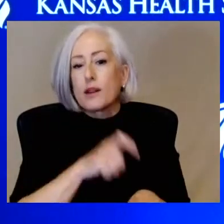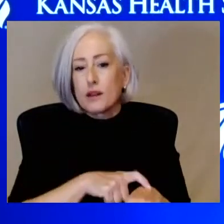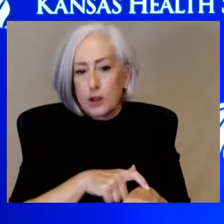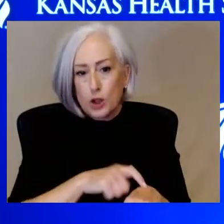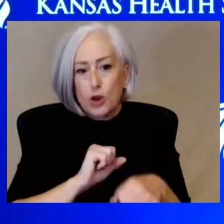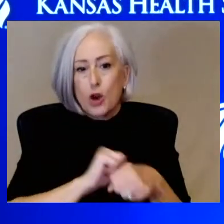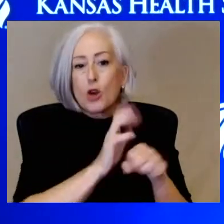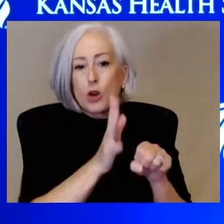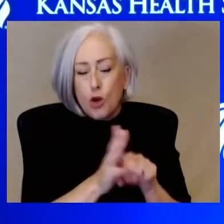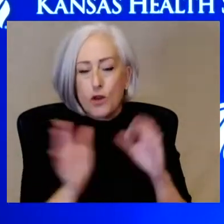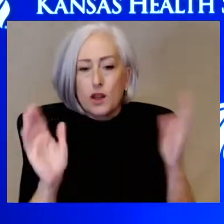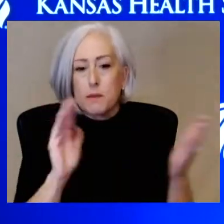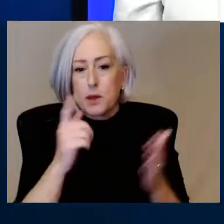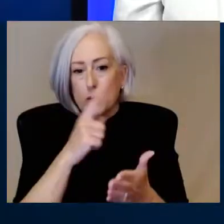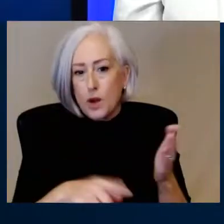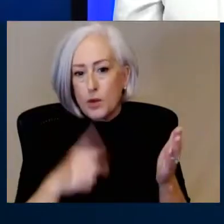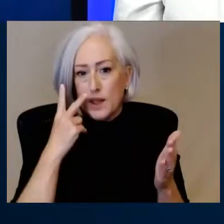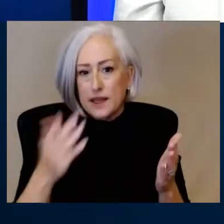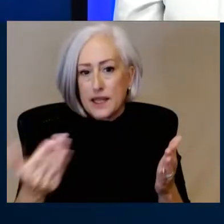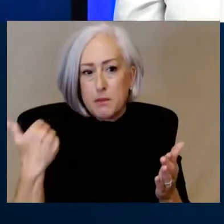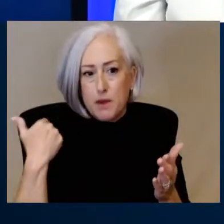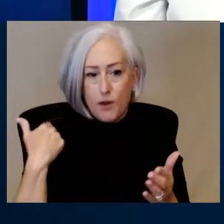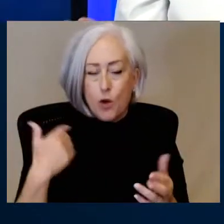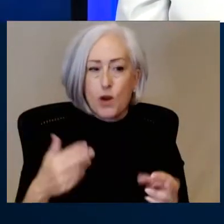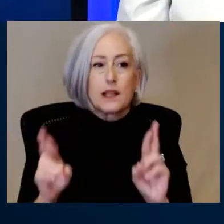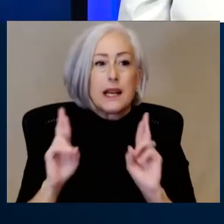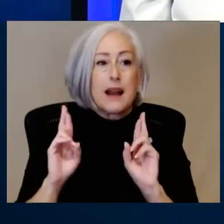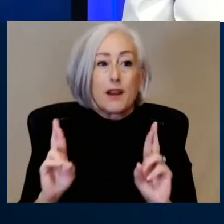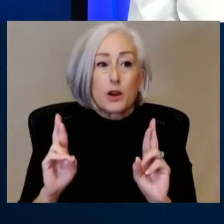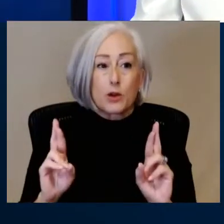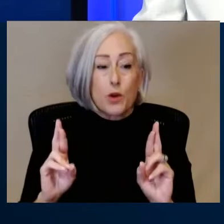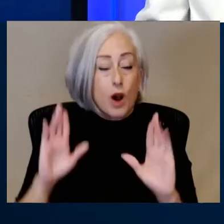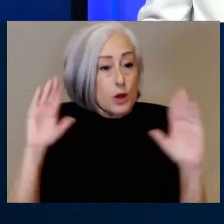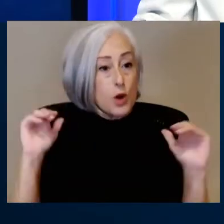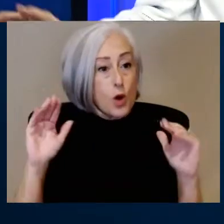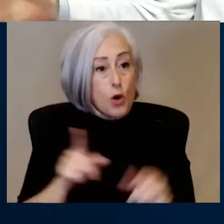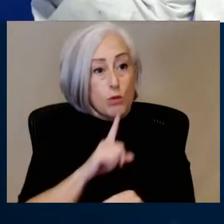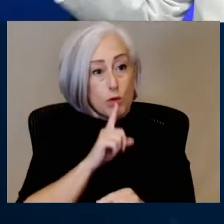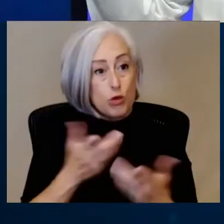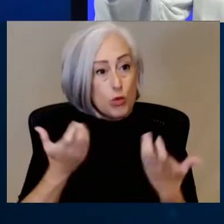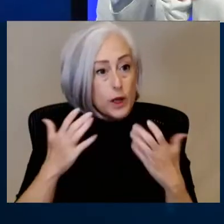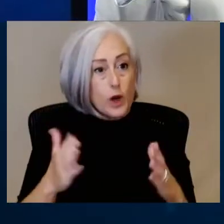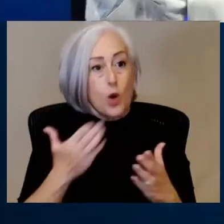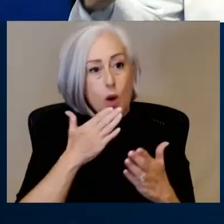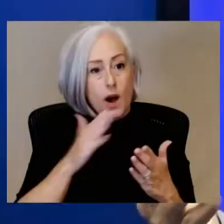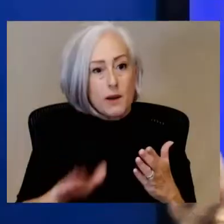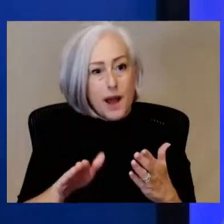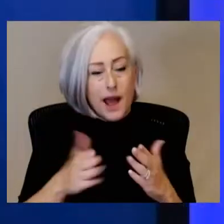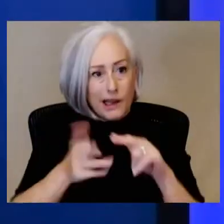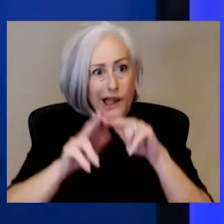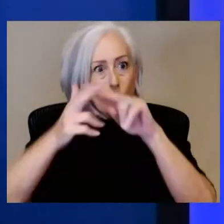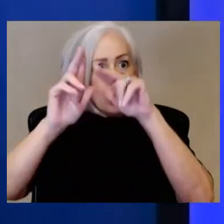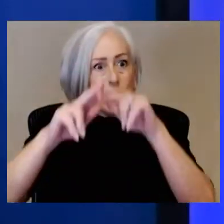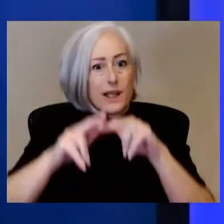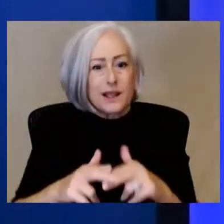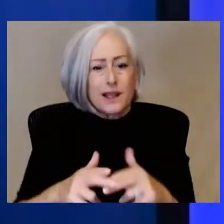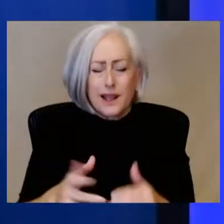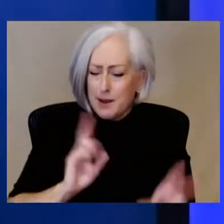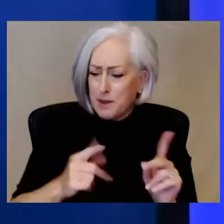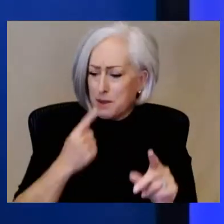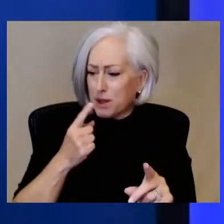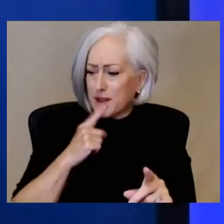what we've seen prior to this. Okay, fingers crossed. We got to hope that's true. We don't want any of the bad ways. People talk about stuff going to get worse in the fall. I don't know if that's true or not. I think it